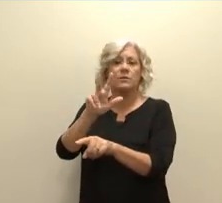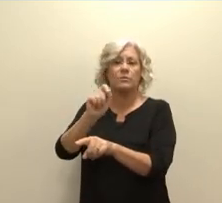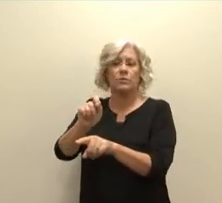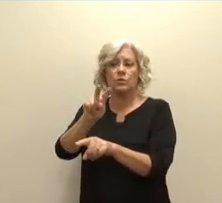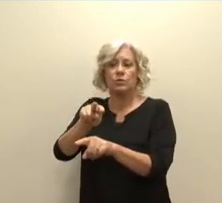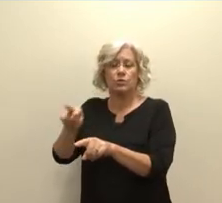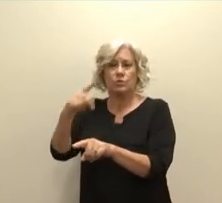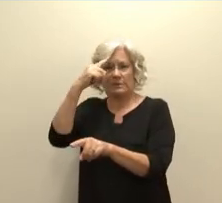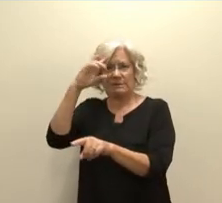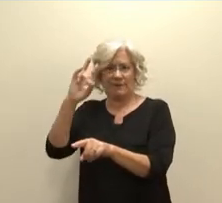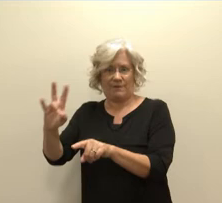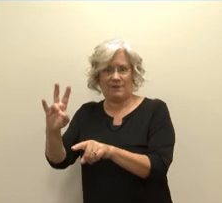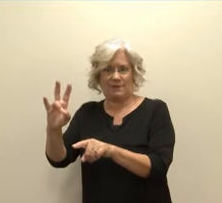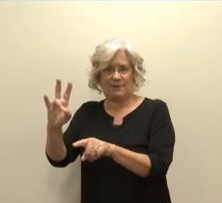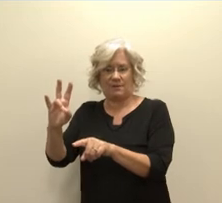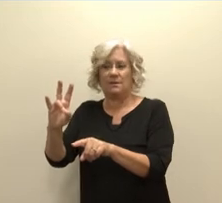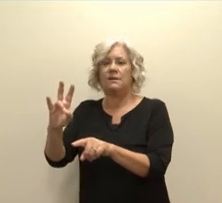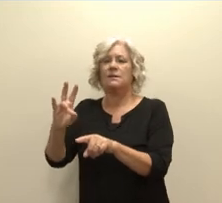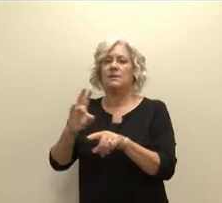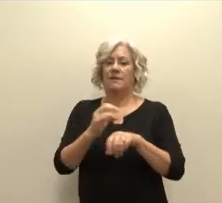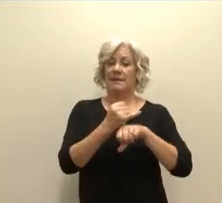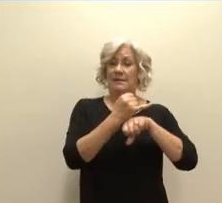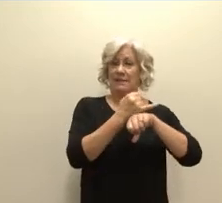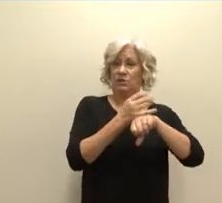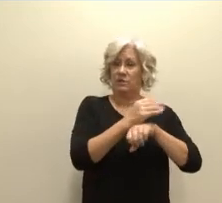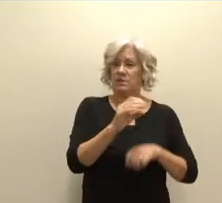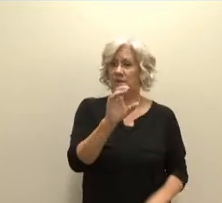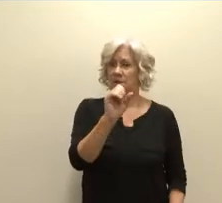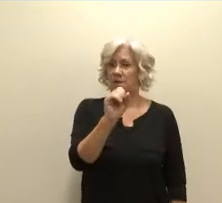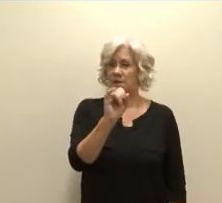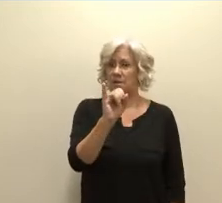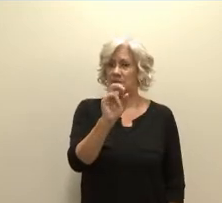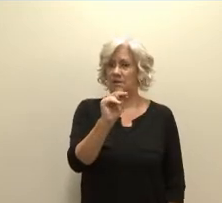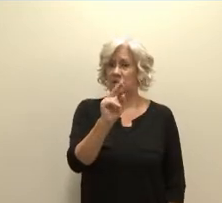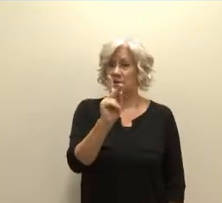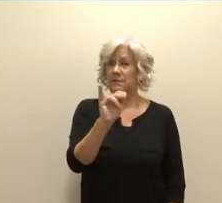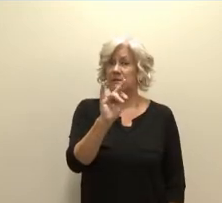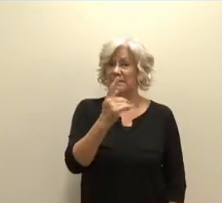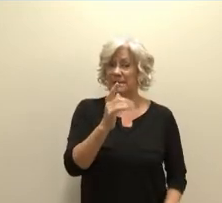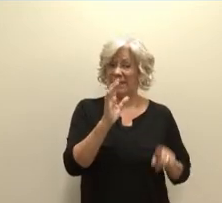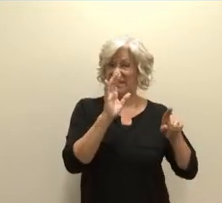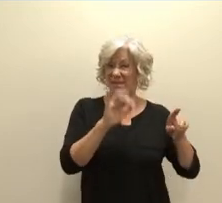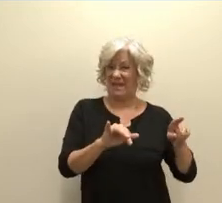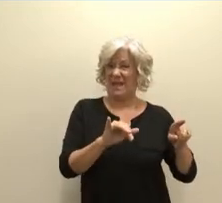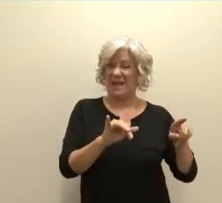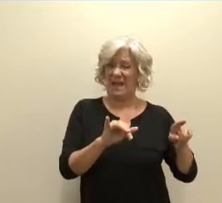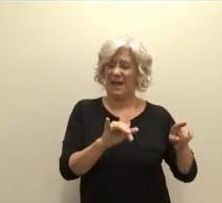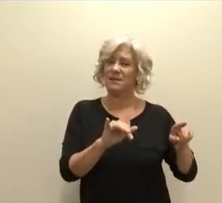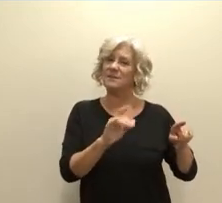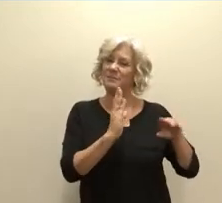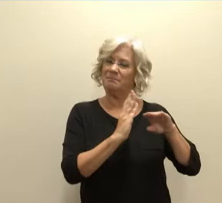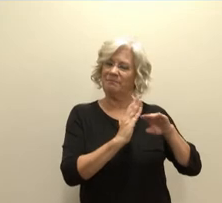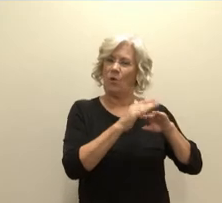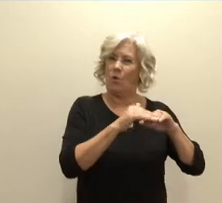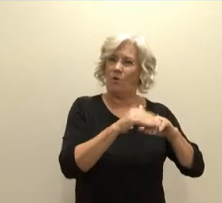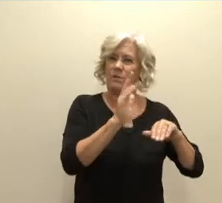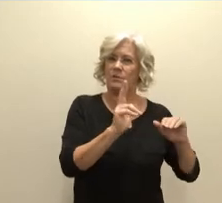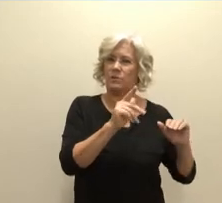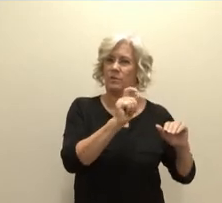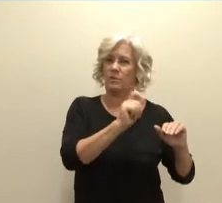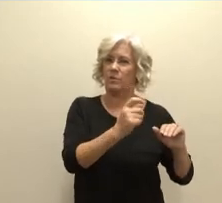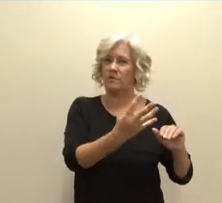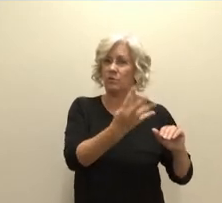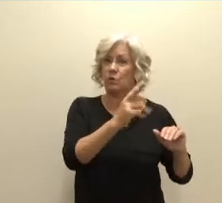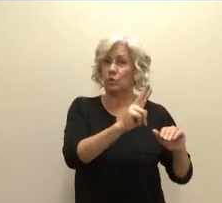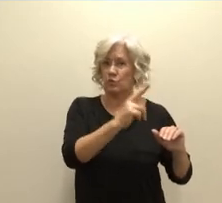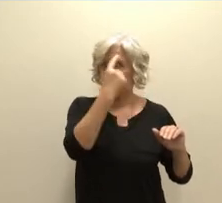And interest and sinking, again, is the rate that we're a little over the rate we're adopting of 23.412